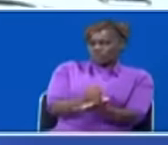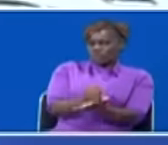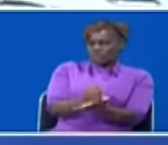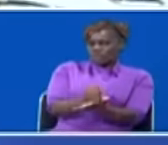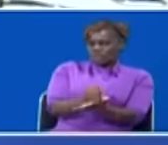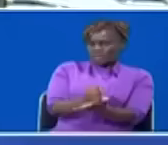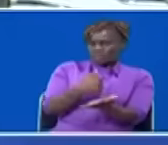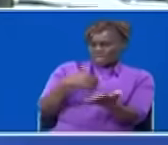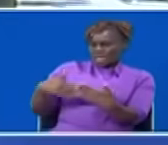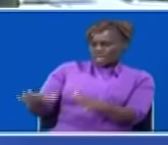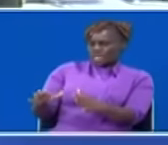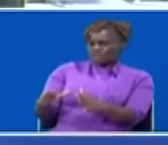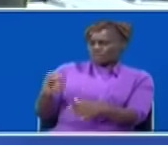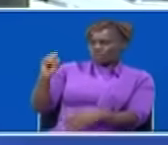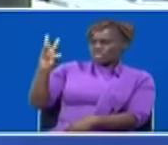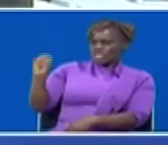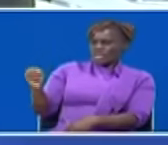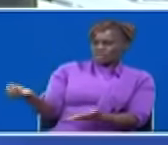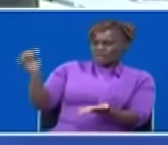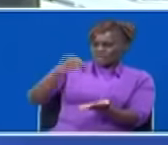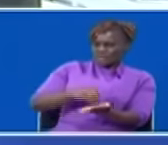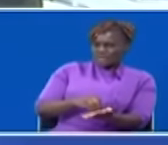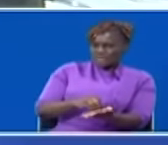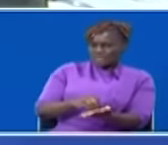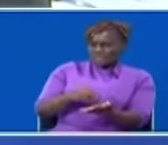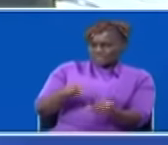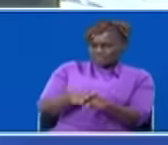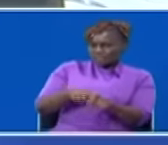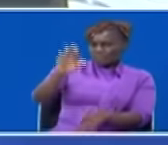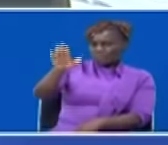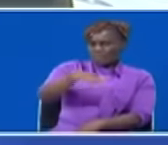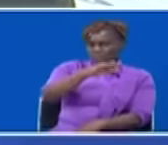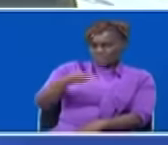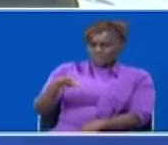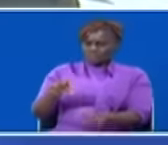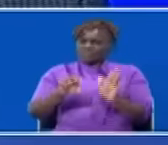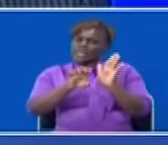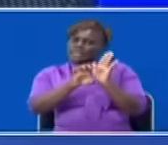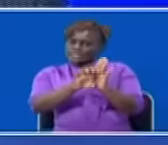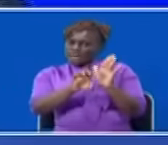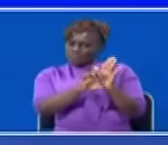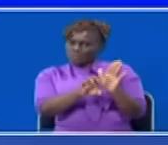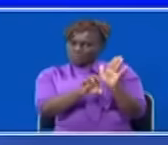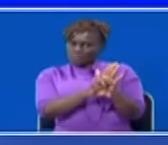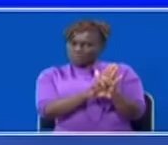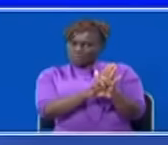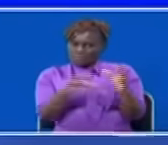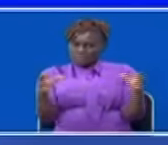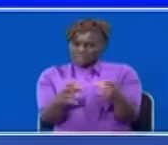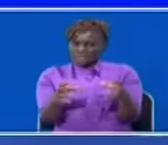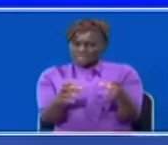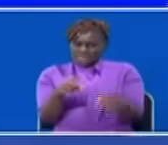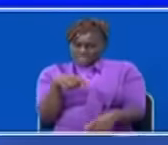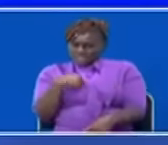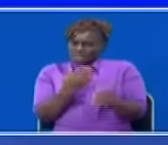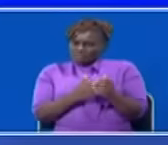ODM Reloaded, when I have fought superbly on the floor of Parliament, go, for instance, into the archives of this party. Okay.